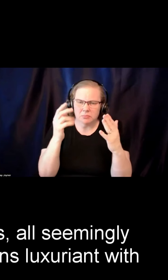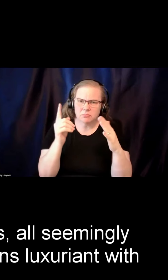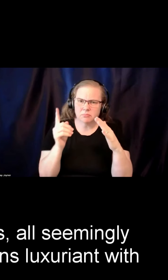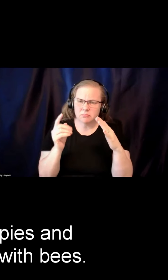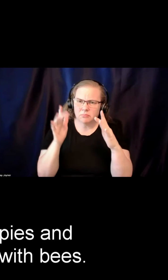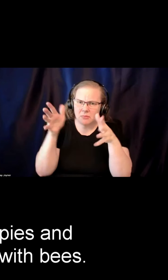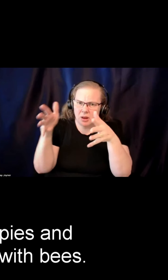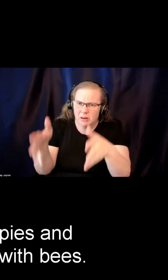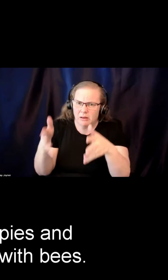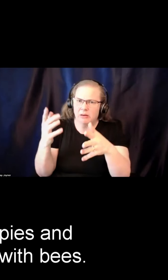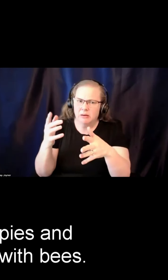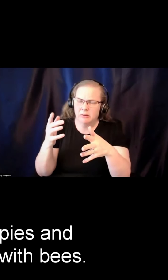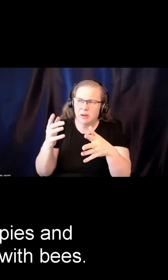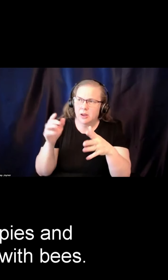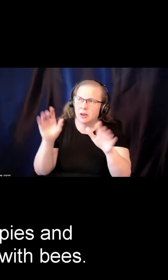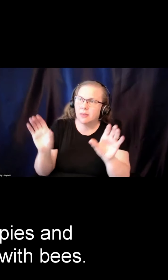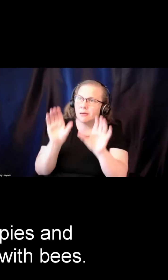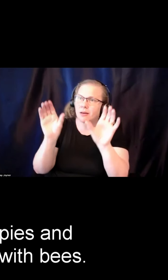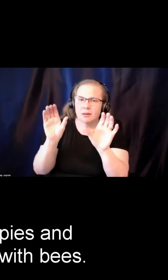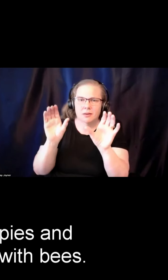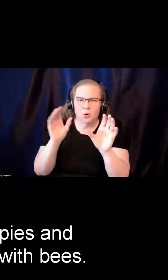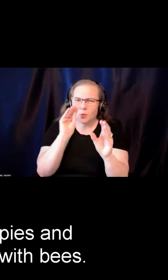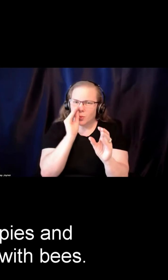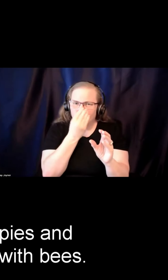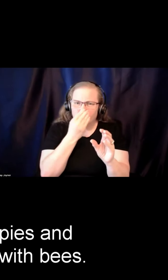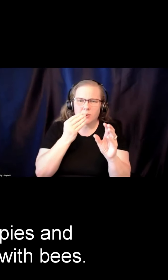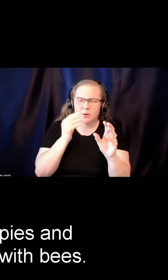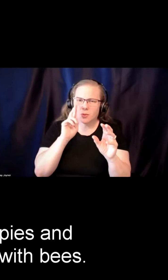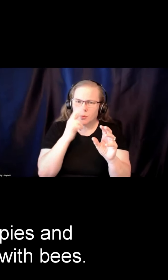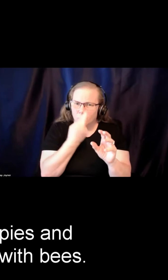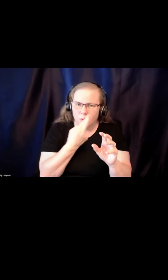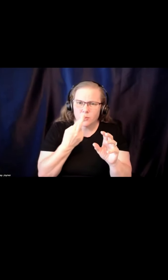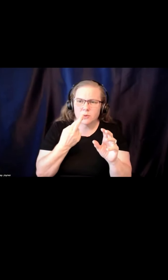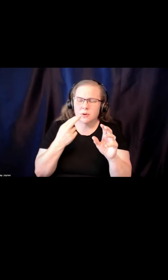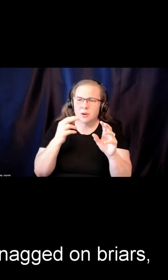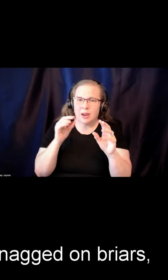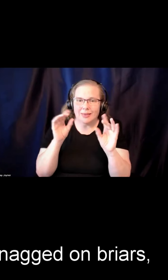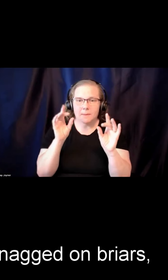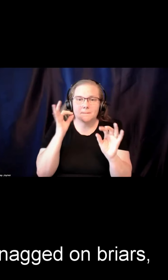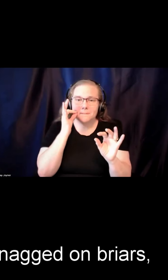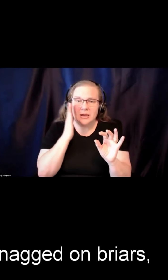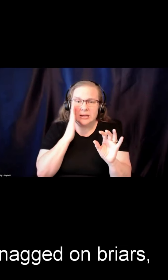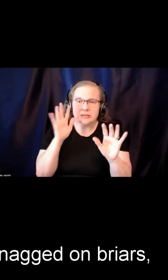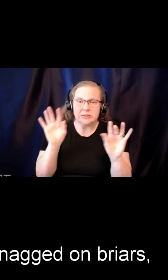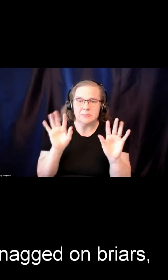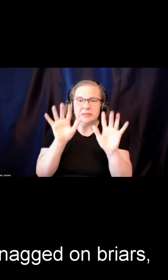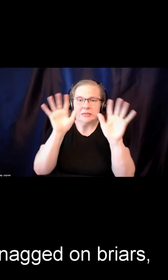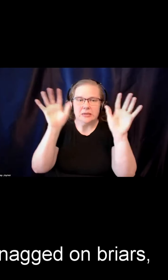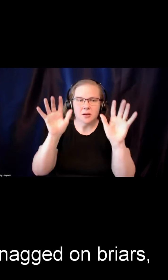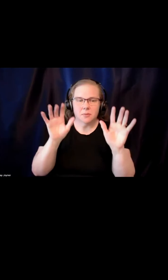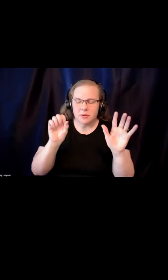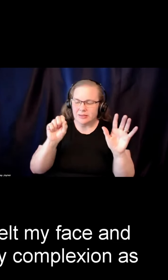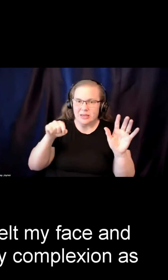luxuriant with oleander, poppies, and roses, teeming with bees. Sequins in my dress snagged